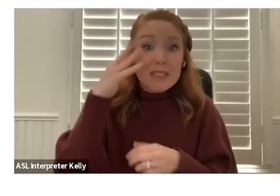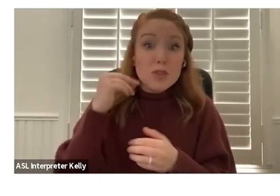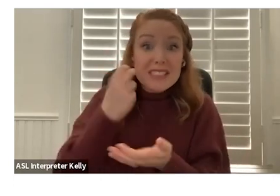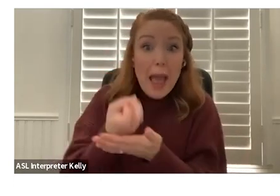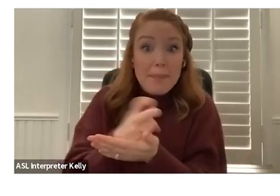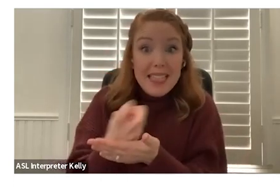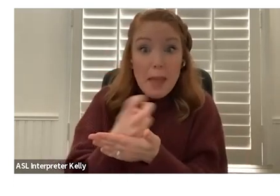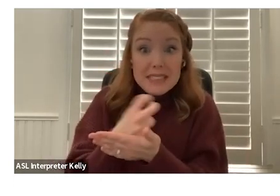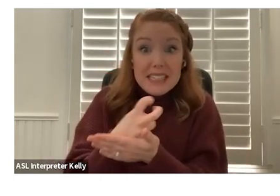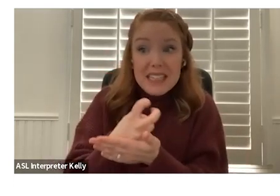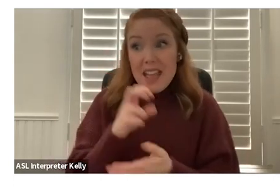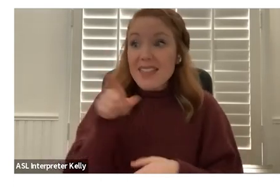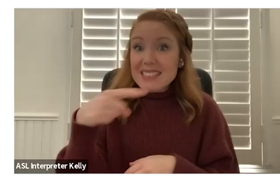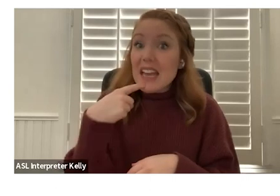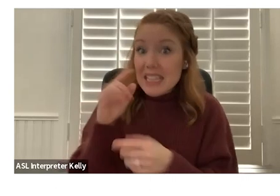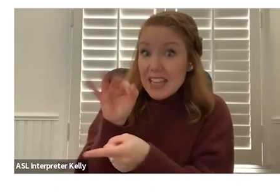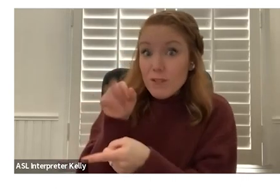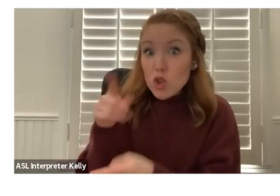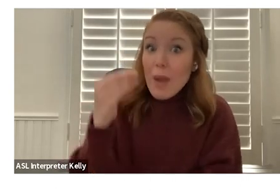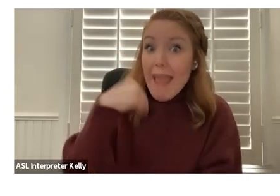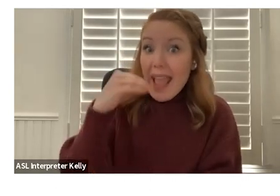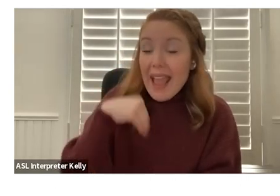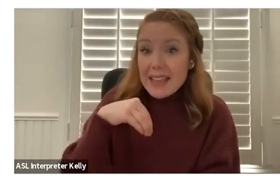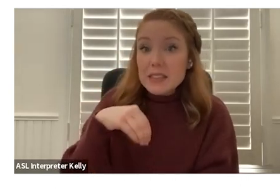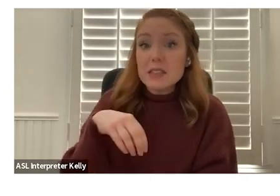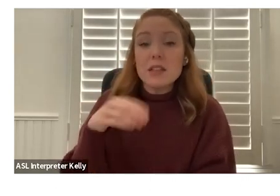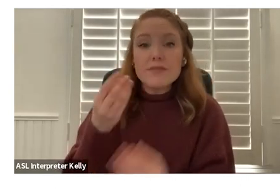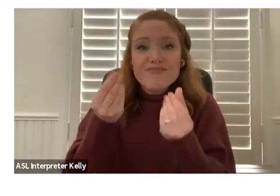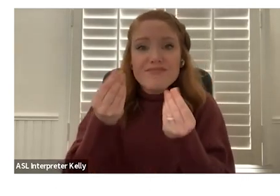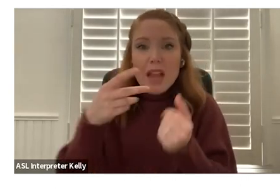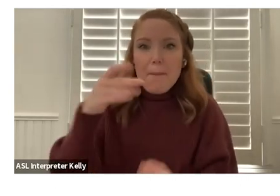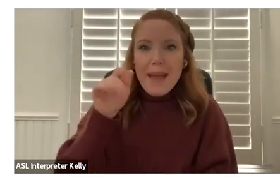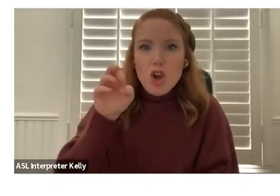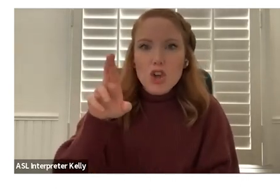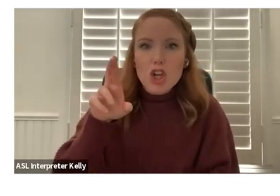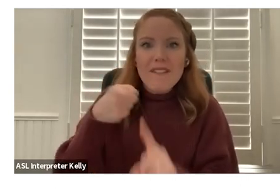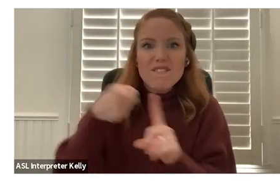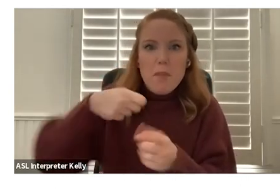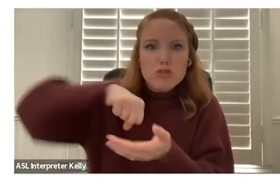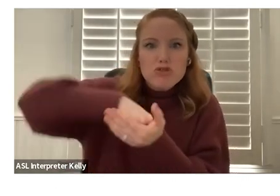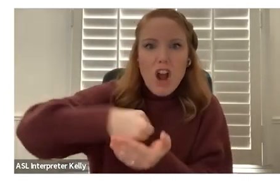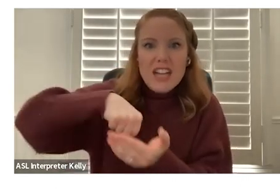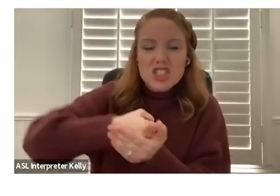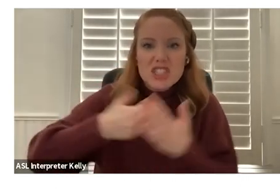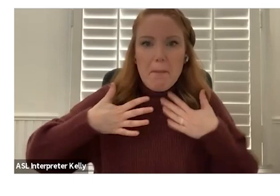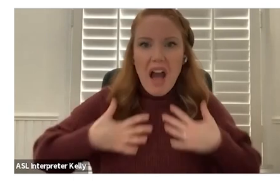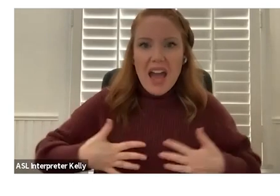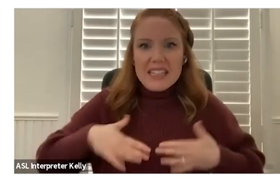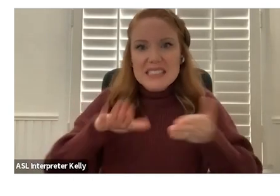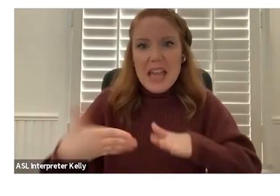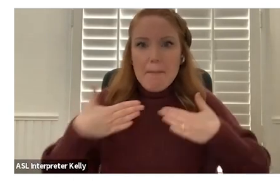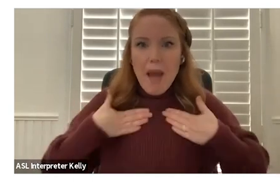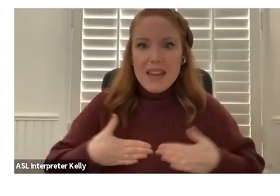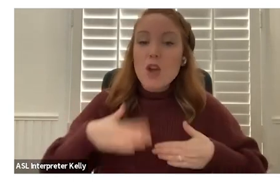of mummies in Egypt have kind of been consumed over the centuries. People don't know this history, it's very dark. But for example,